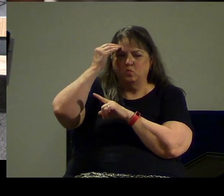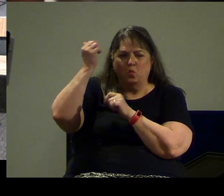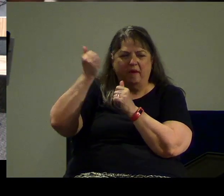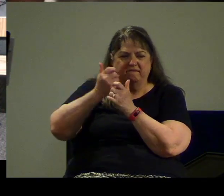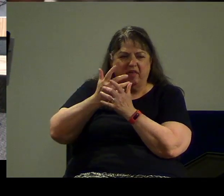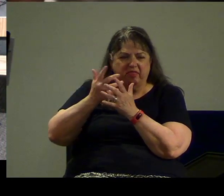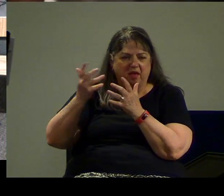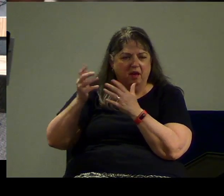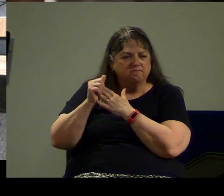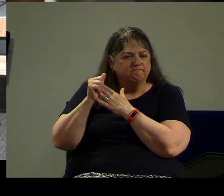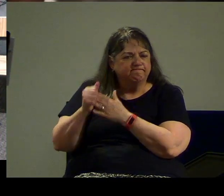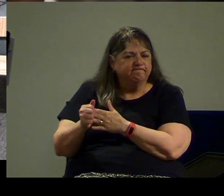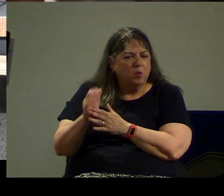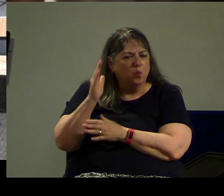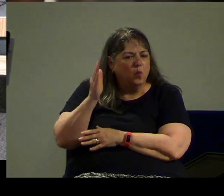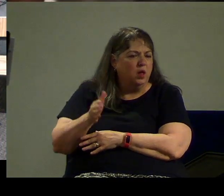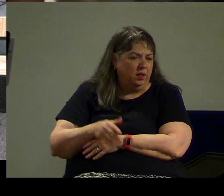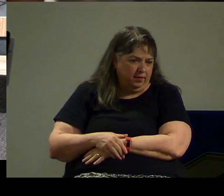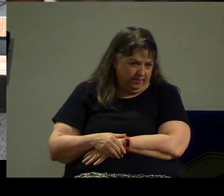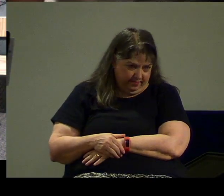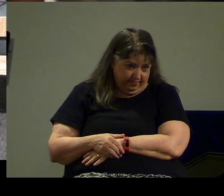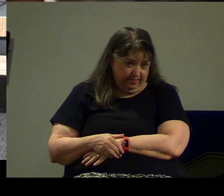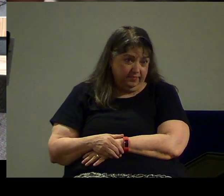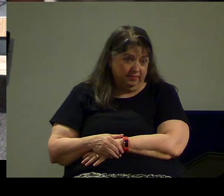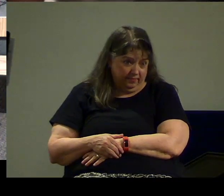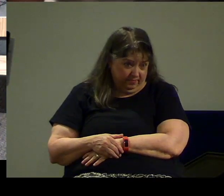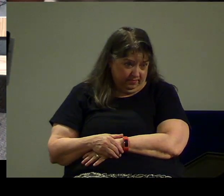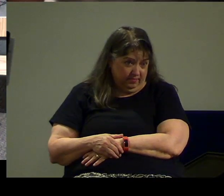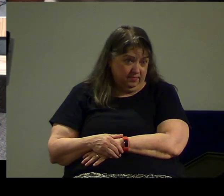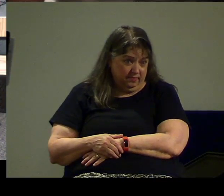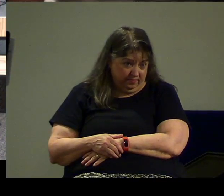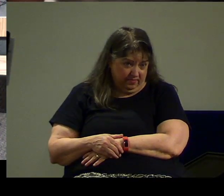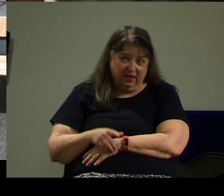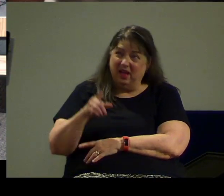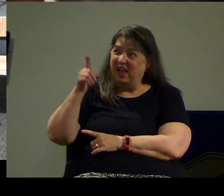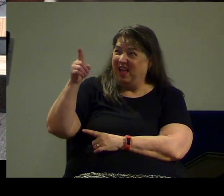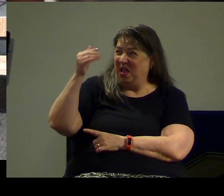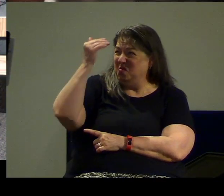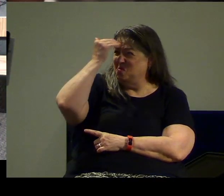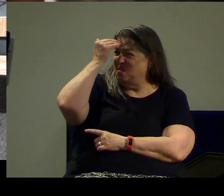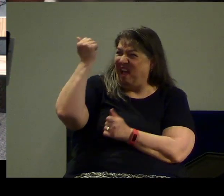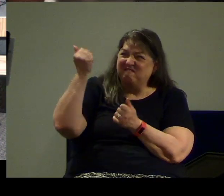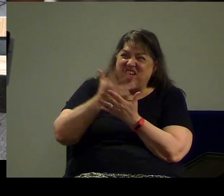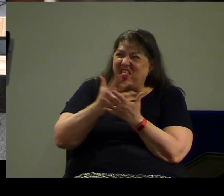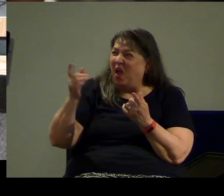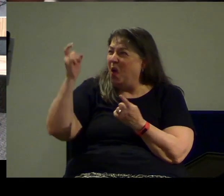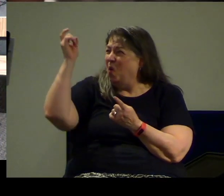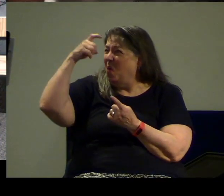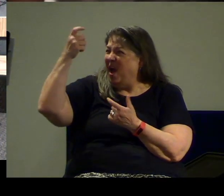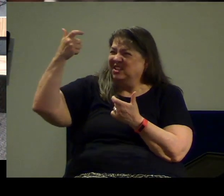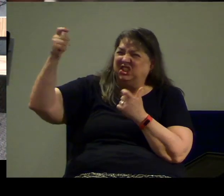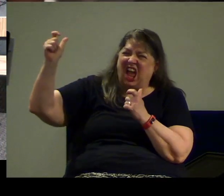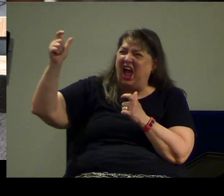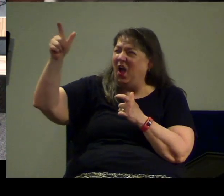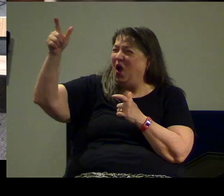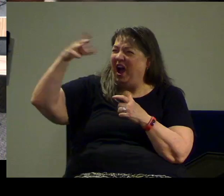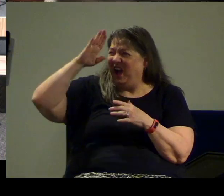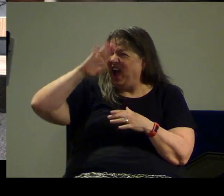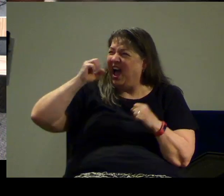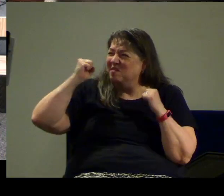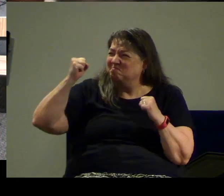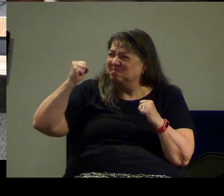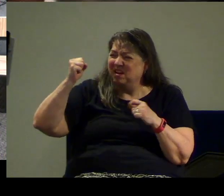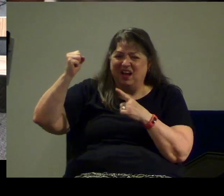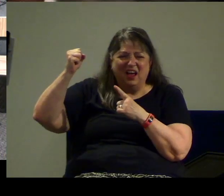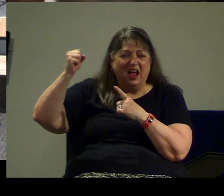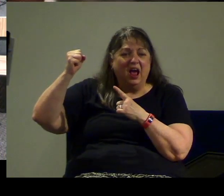give you, right? But the one who is all wise, all knowing, who is God Almighty, he's the one that